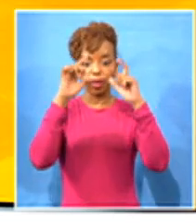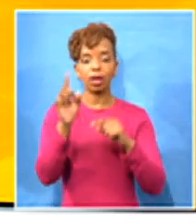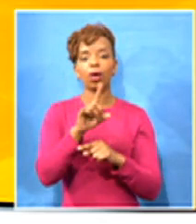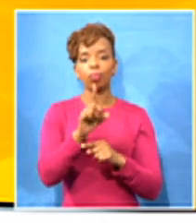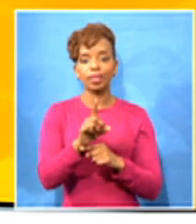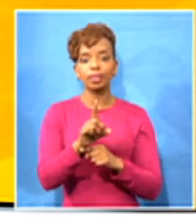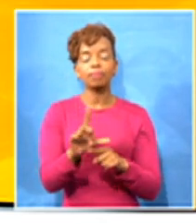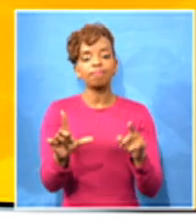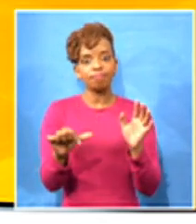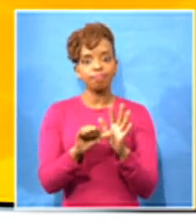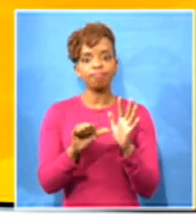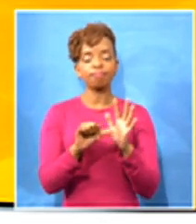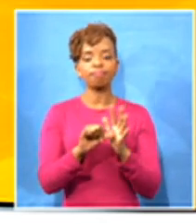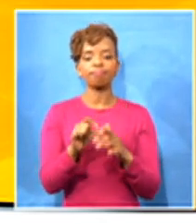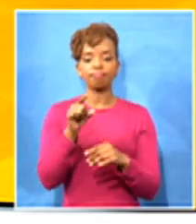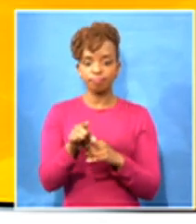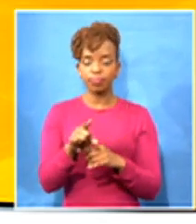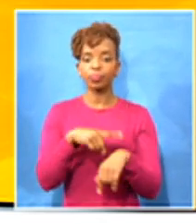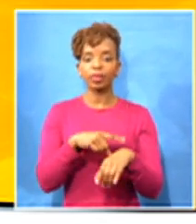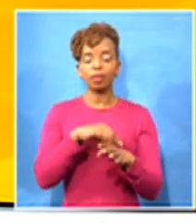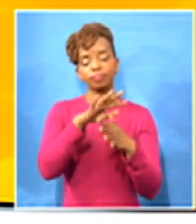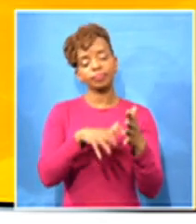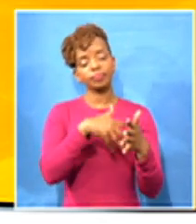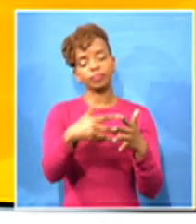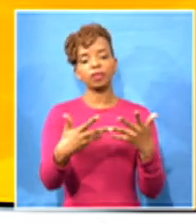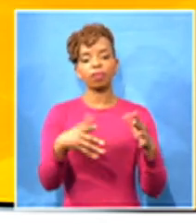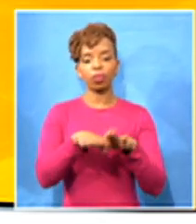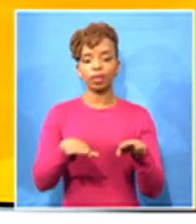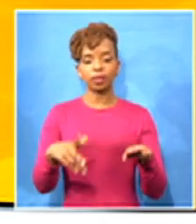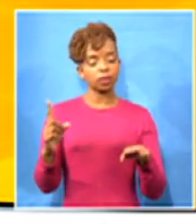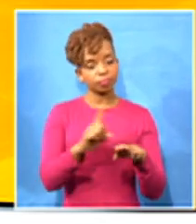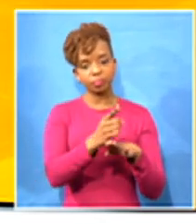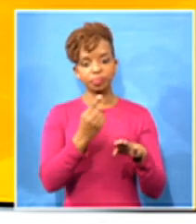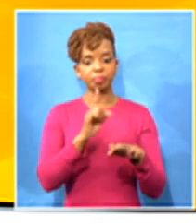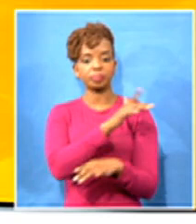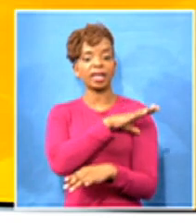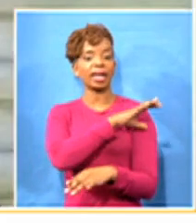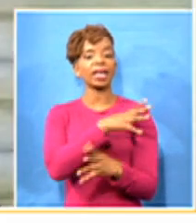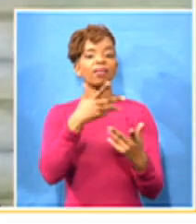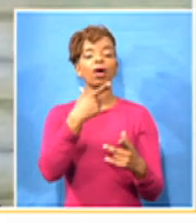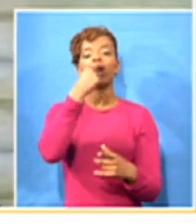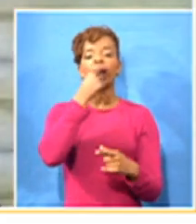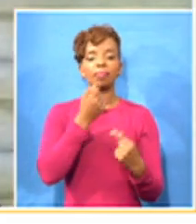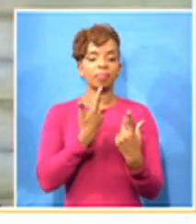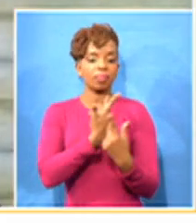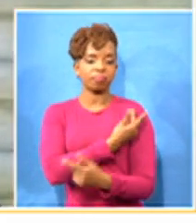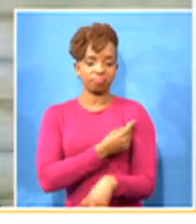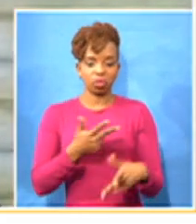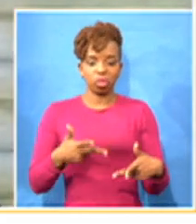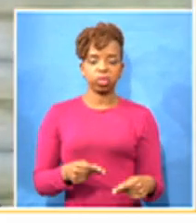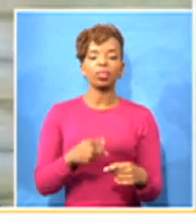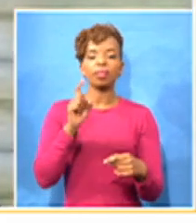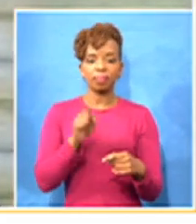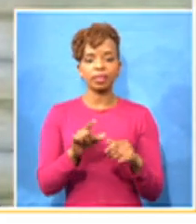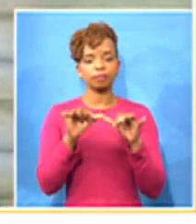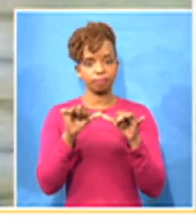that routine immunization of children is maintained. And joining us now is Dr. Nasiha Soofie, the country